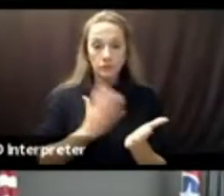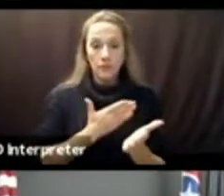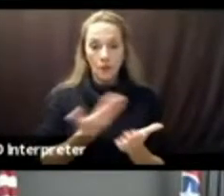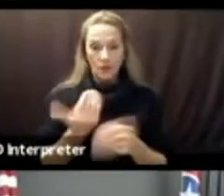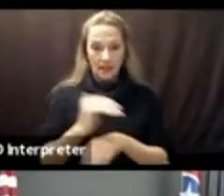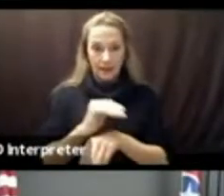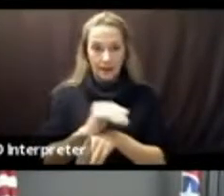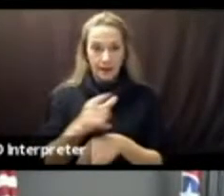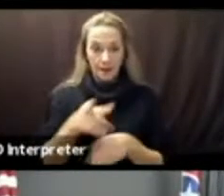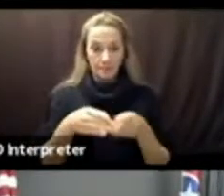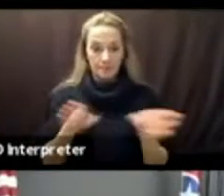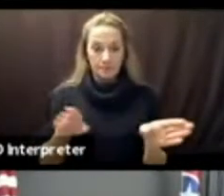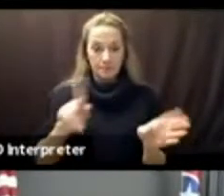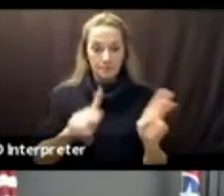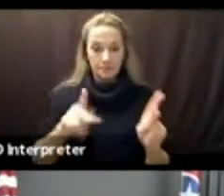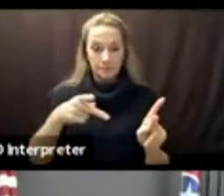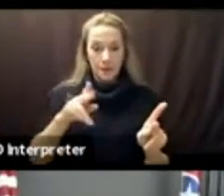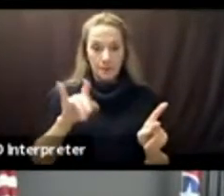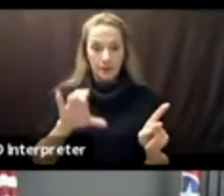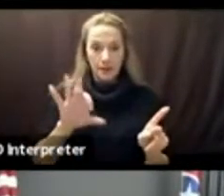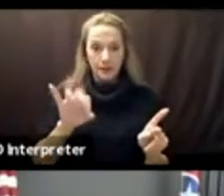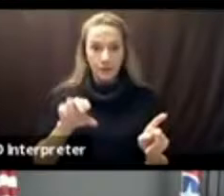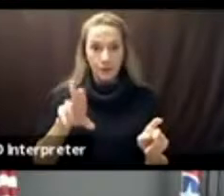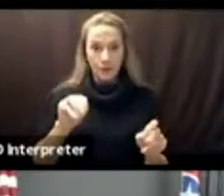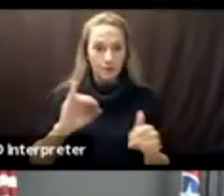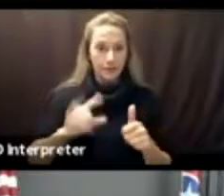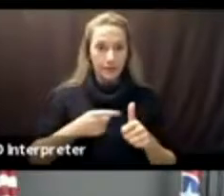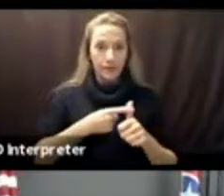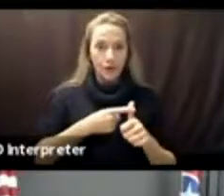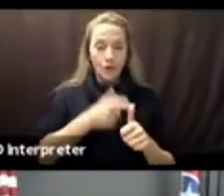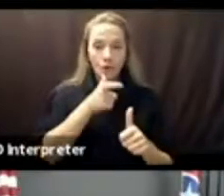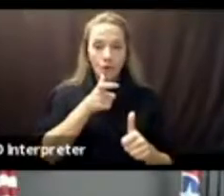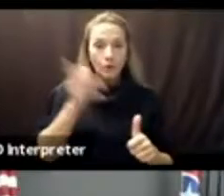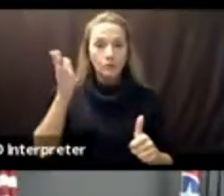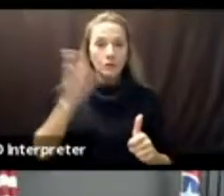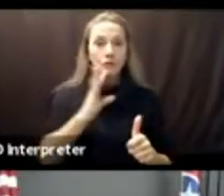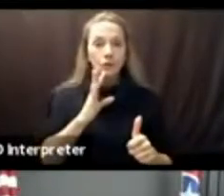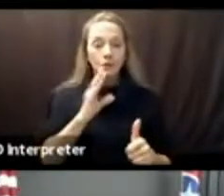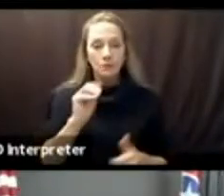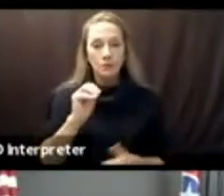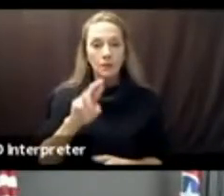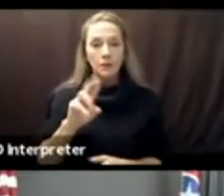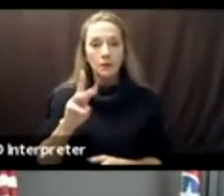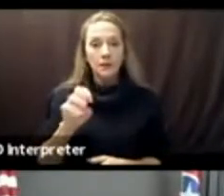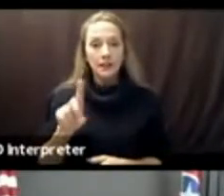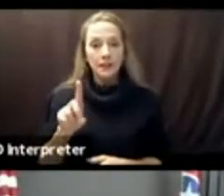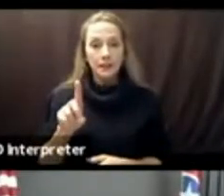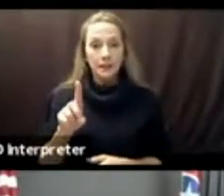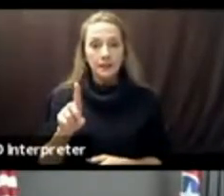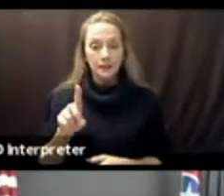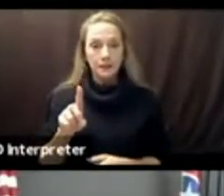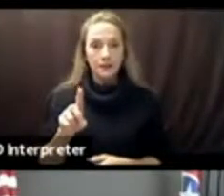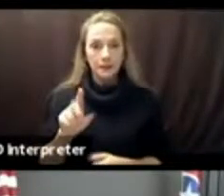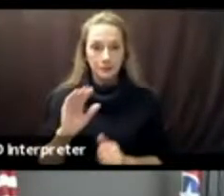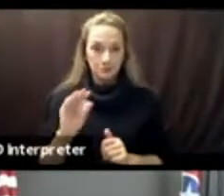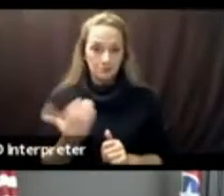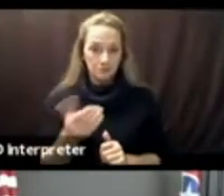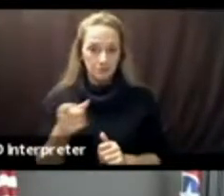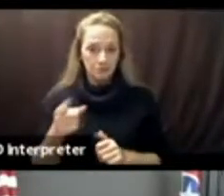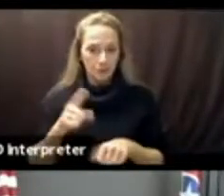tonight, our first speaker, Mr. Weed, who is I guess a